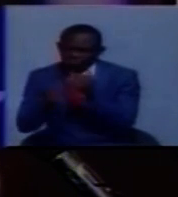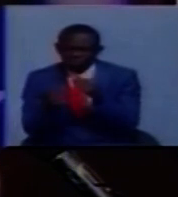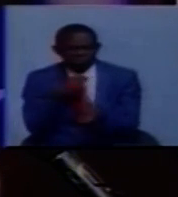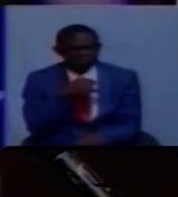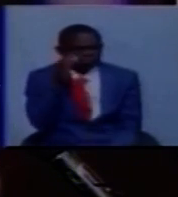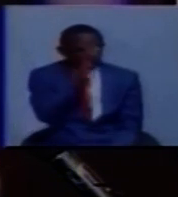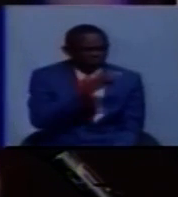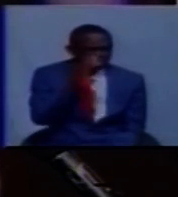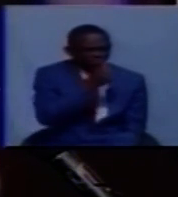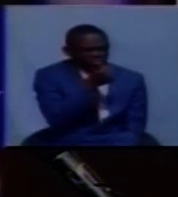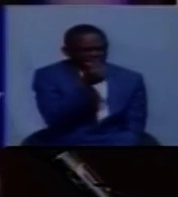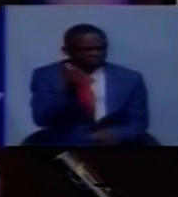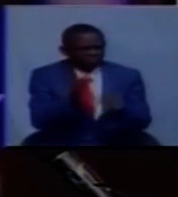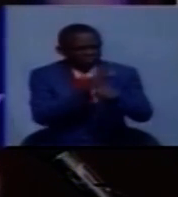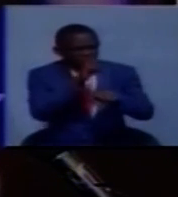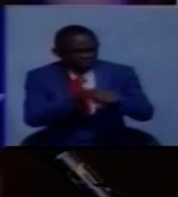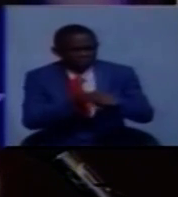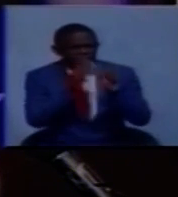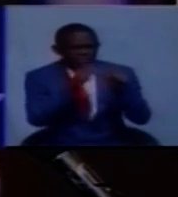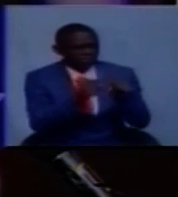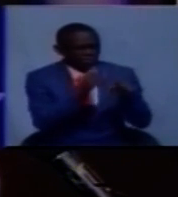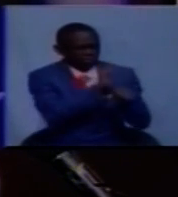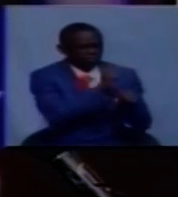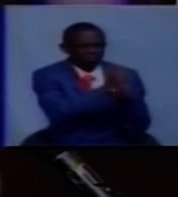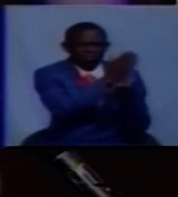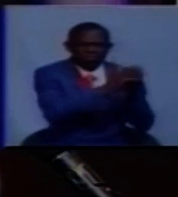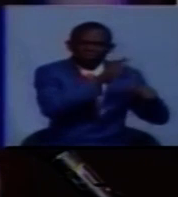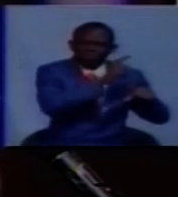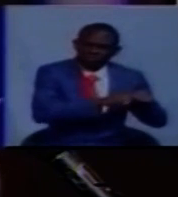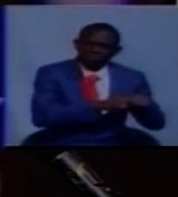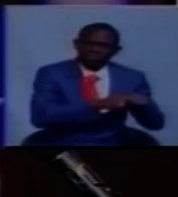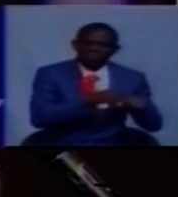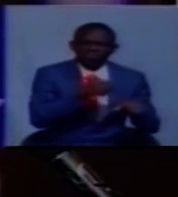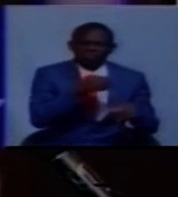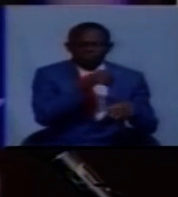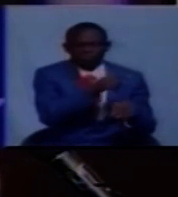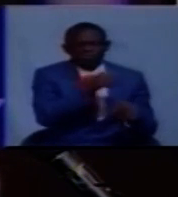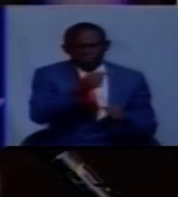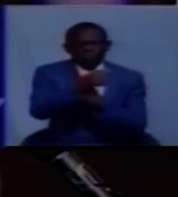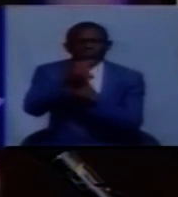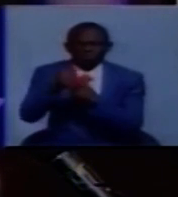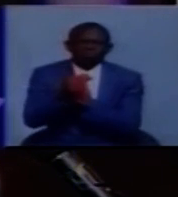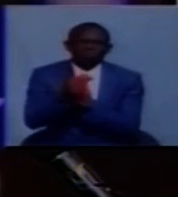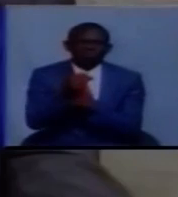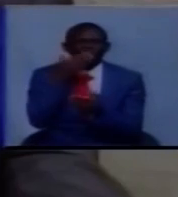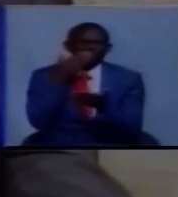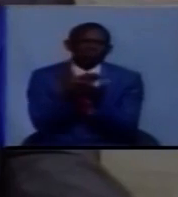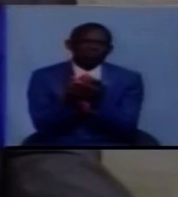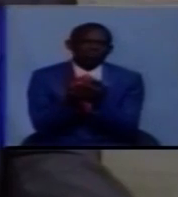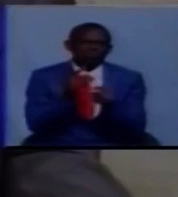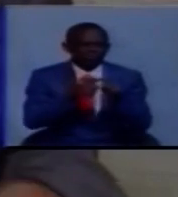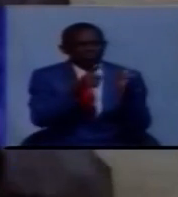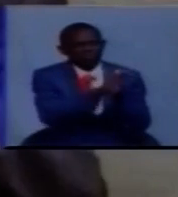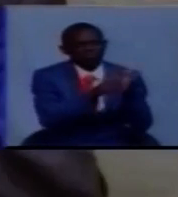some short-time job as a safe landing measure. You see, it